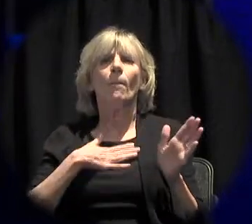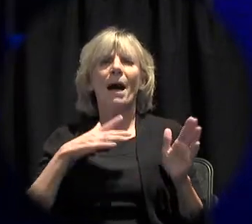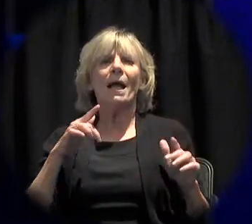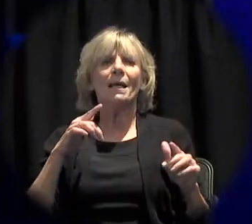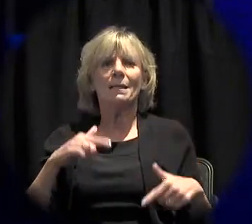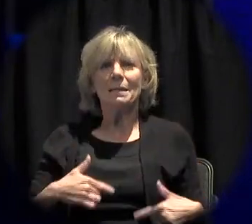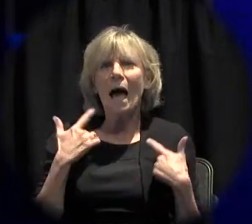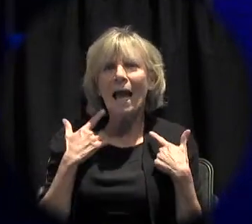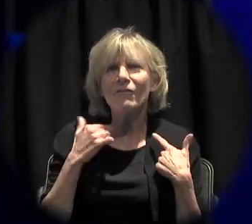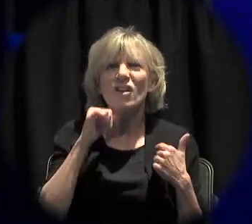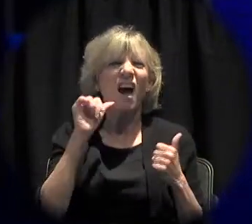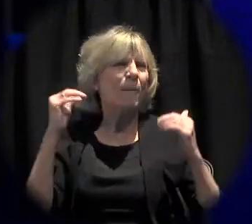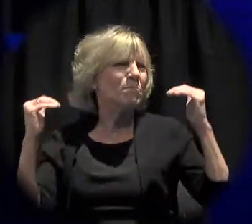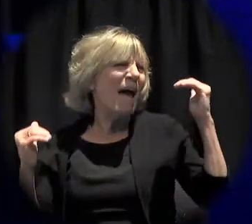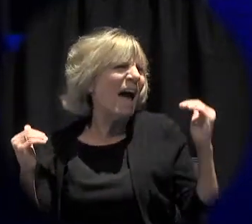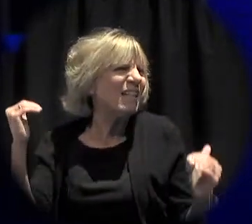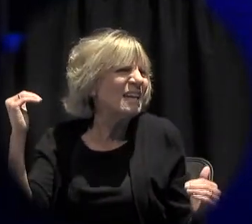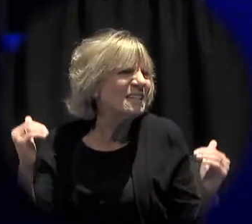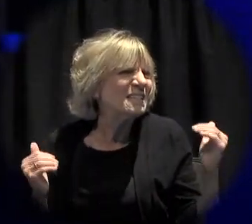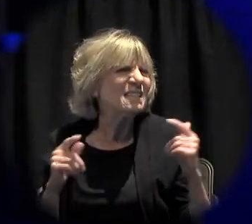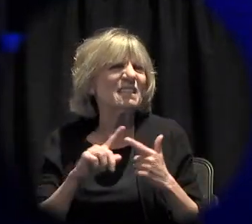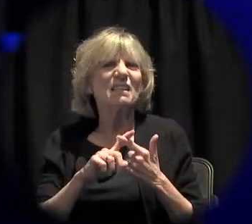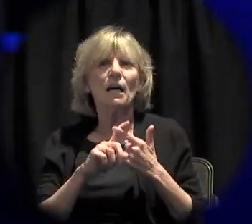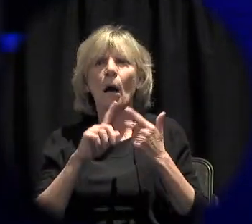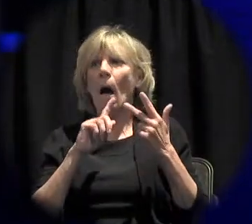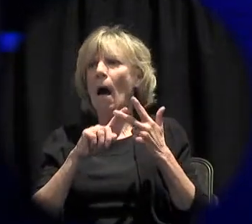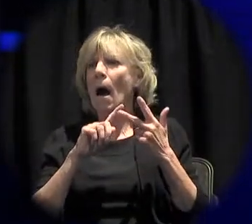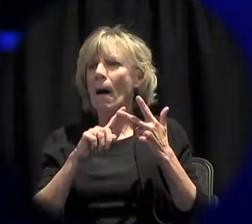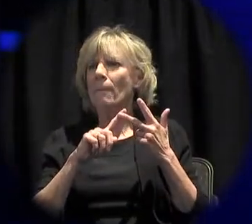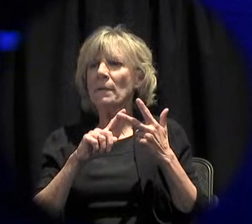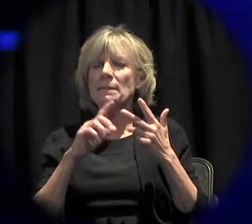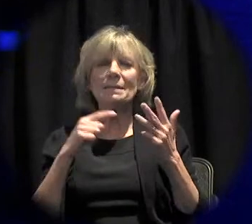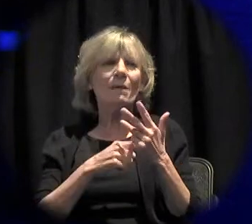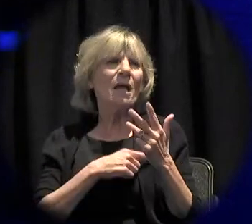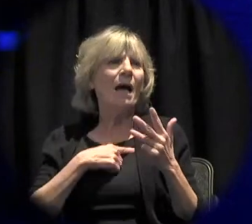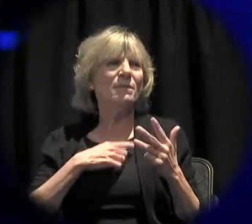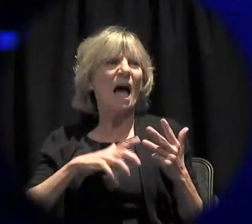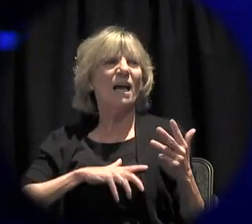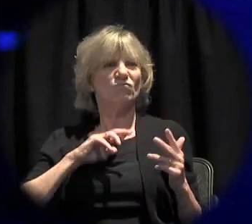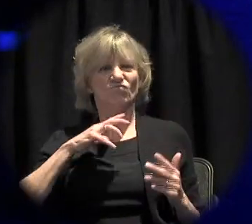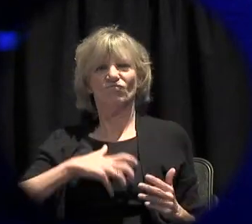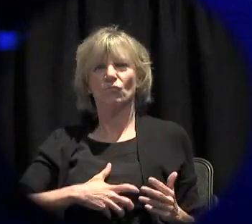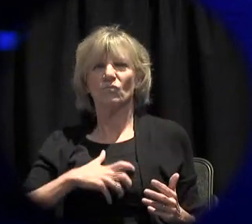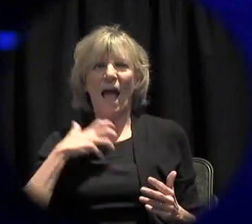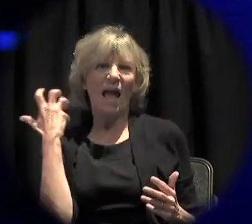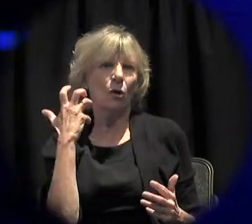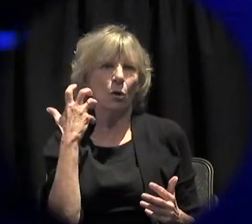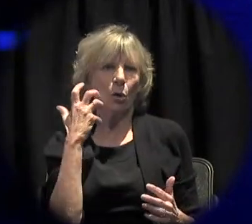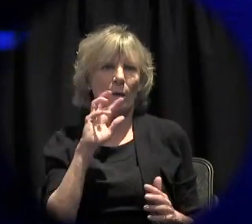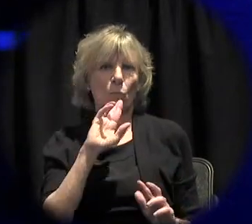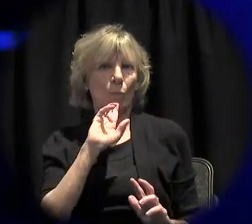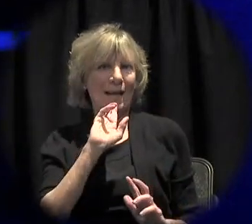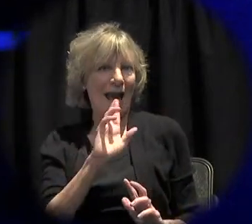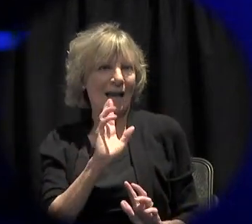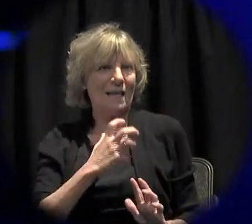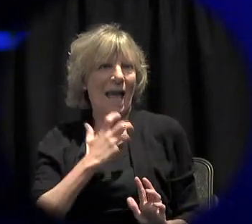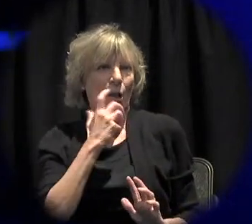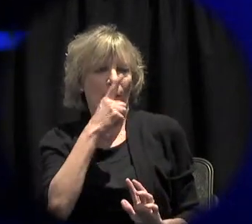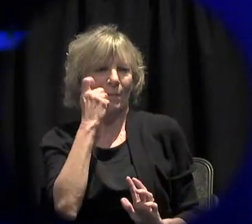my genuine and true love for my children, the reactions of my own heart